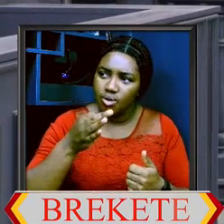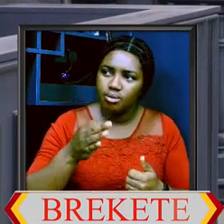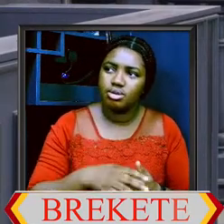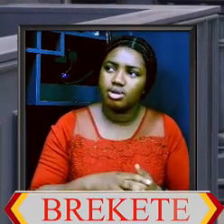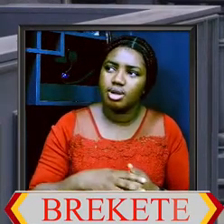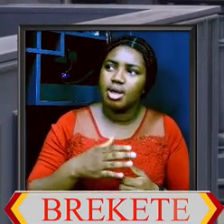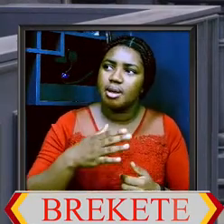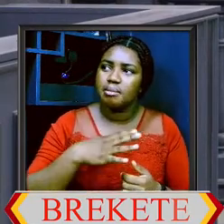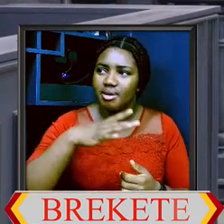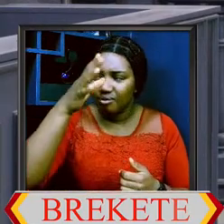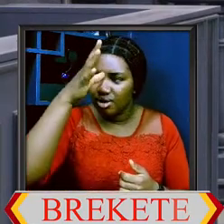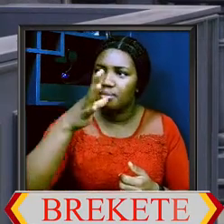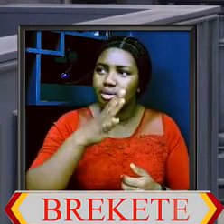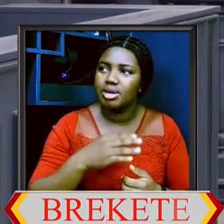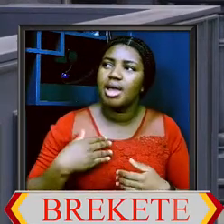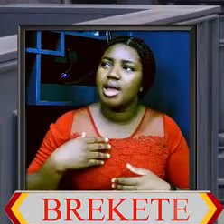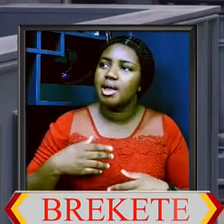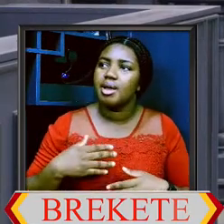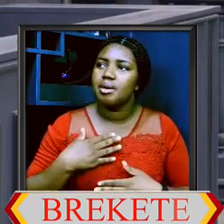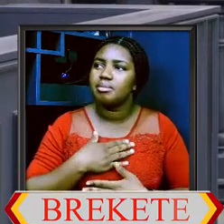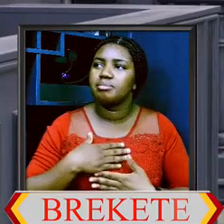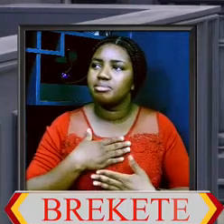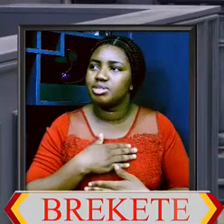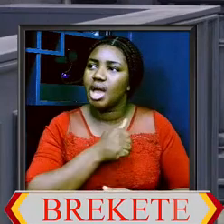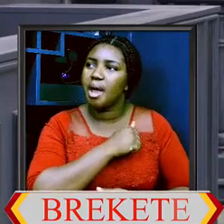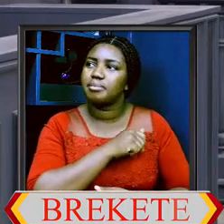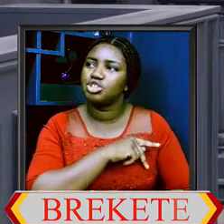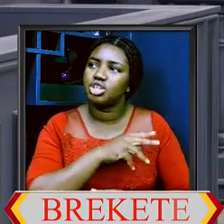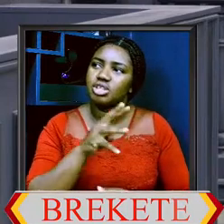daddy's my mommy make go down make we appreciate